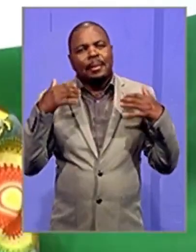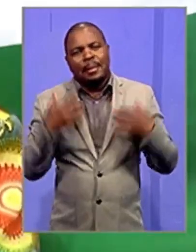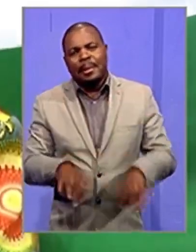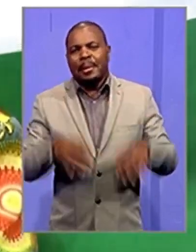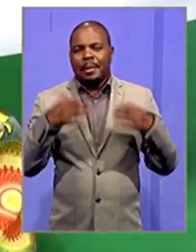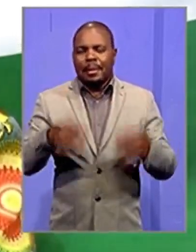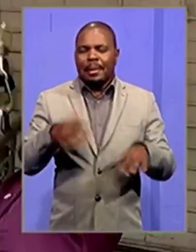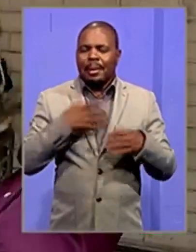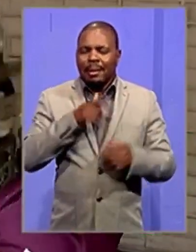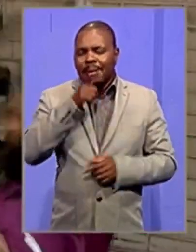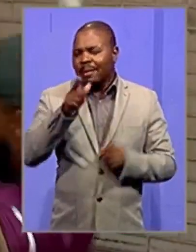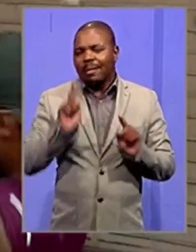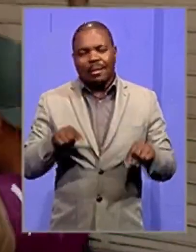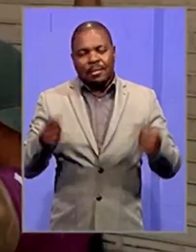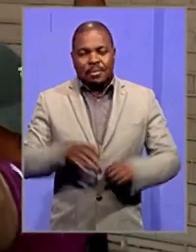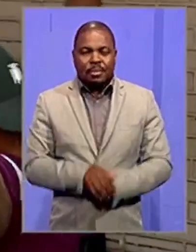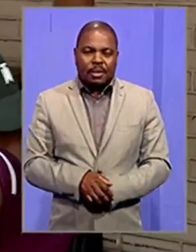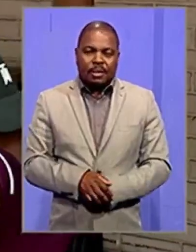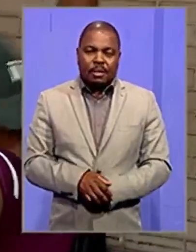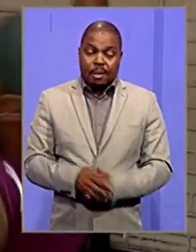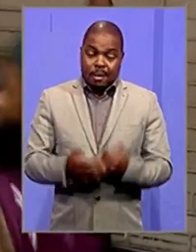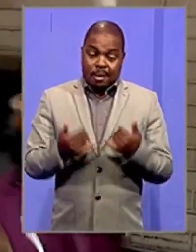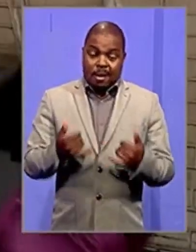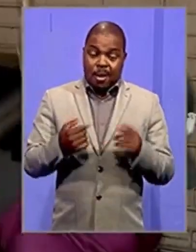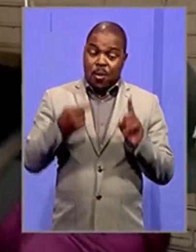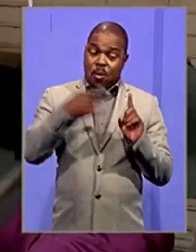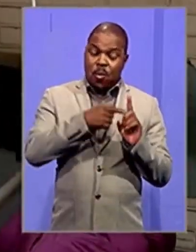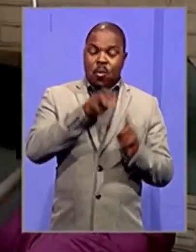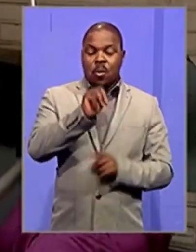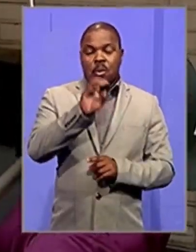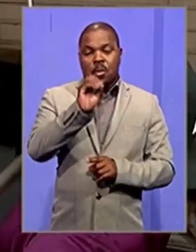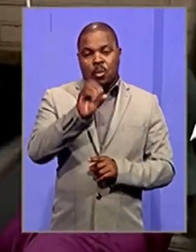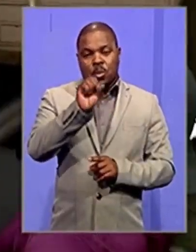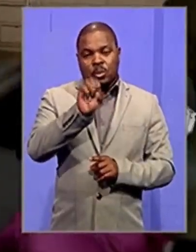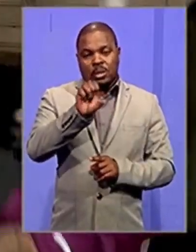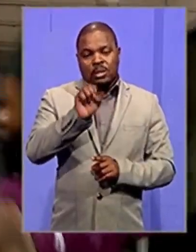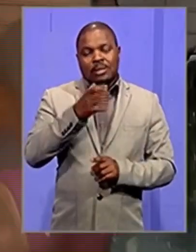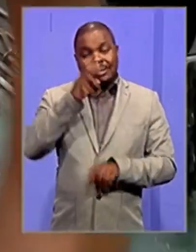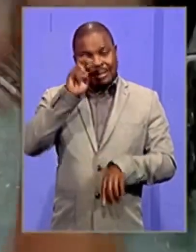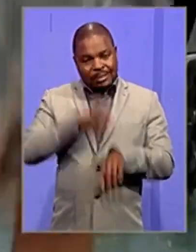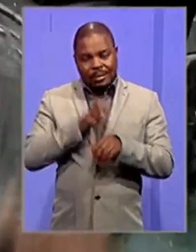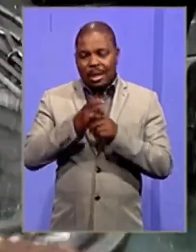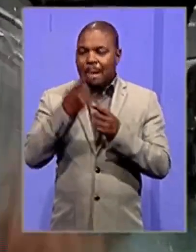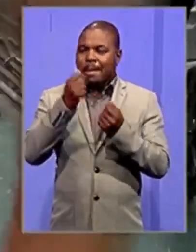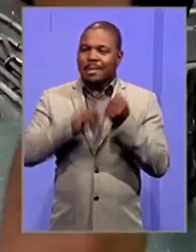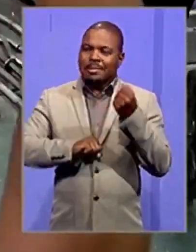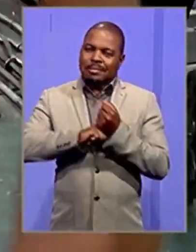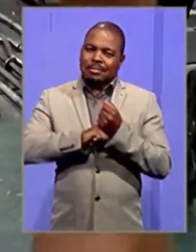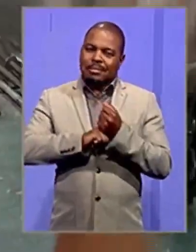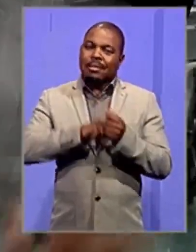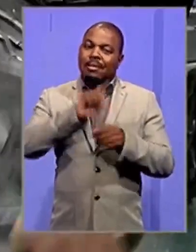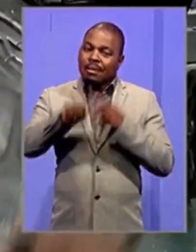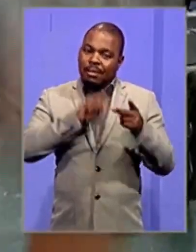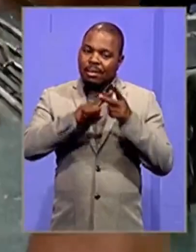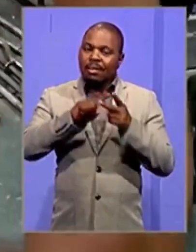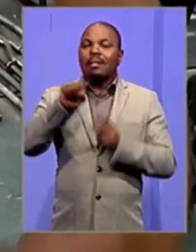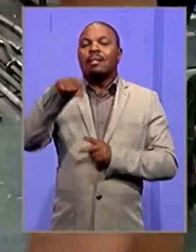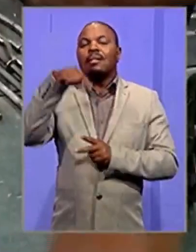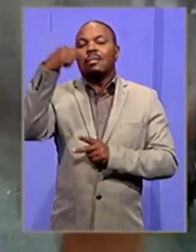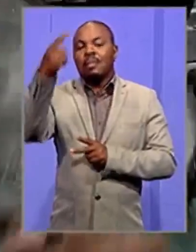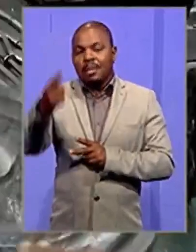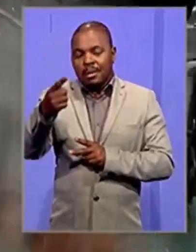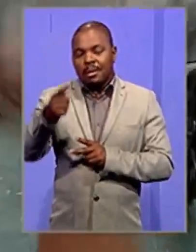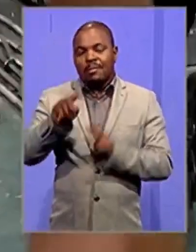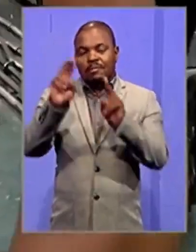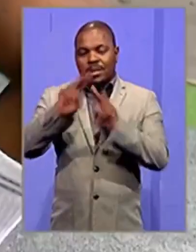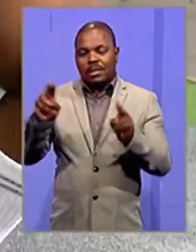ke thabile hakaka. Ha jwale seo Mosese a se hlokang ke dithuso tsa ditjhelete hore ebe karolo ya mokgahlelo o tlang wa